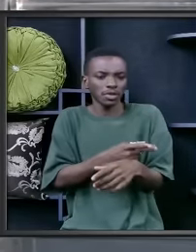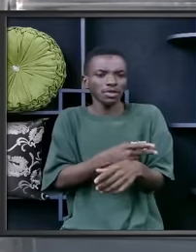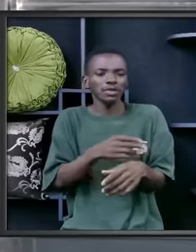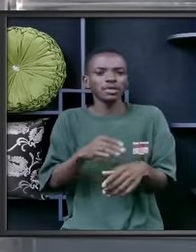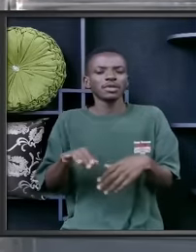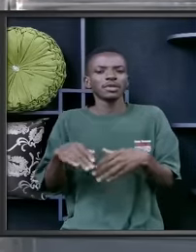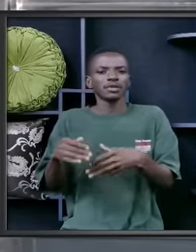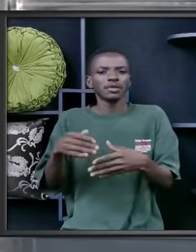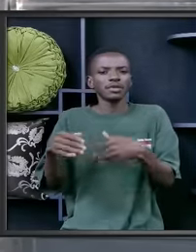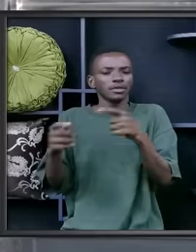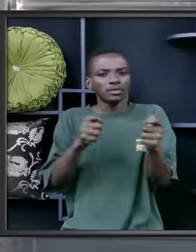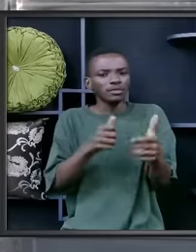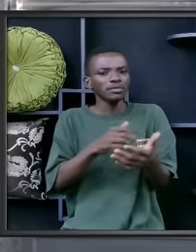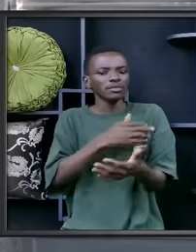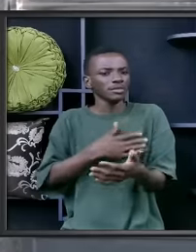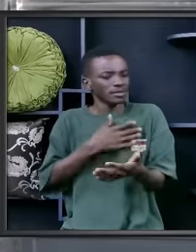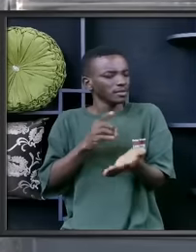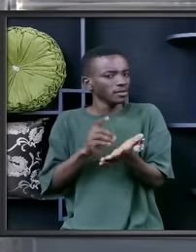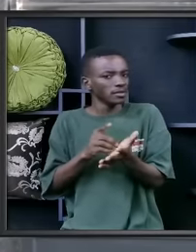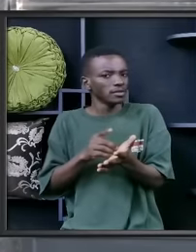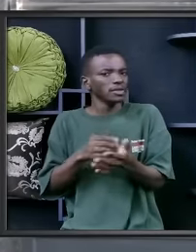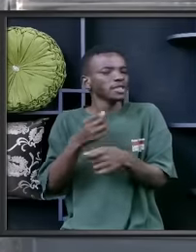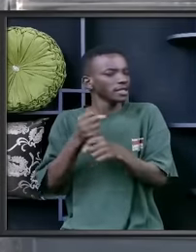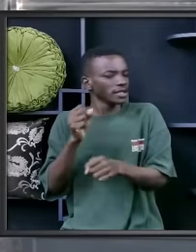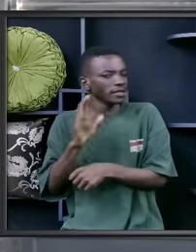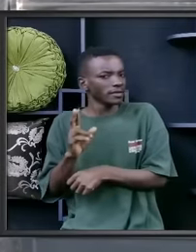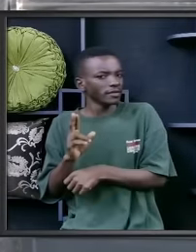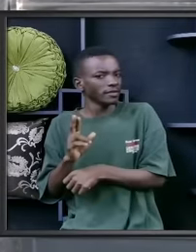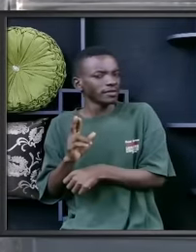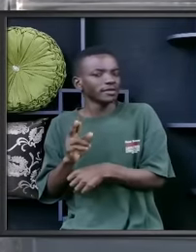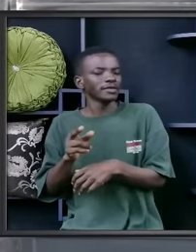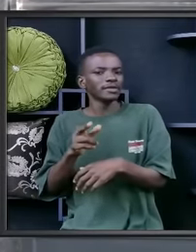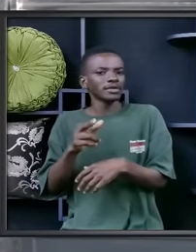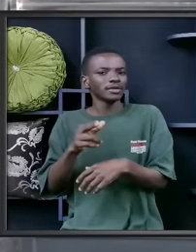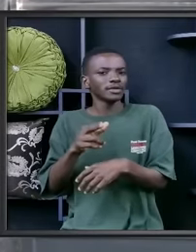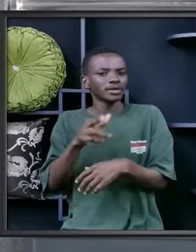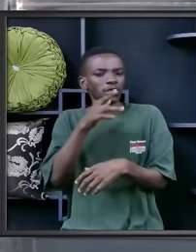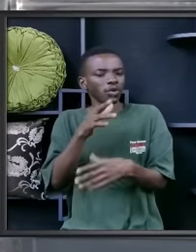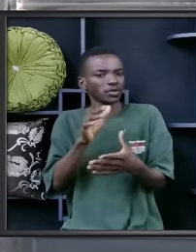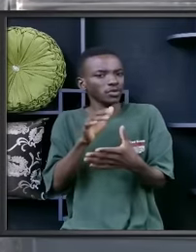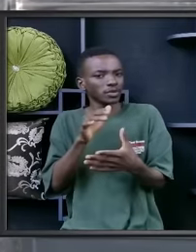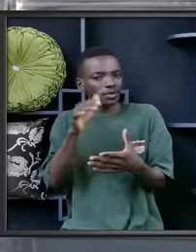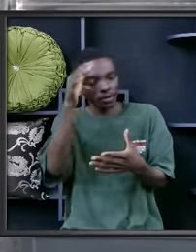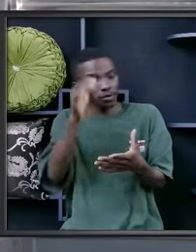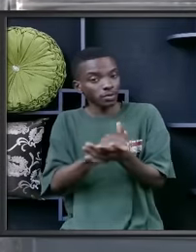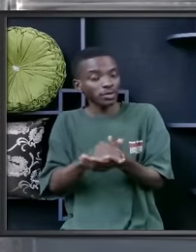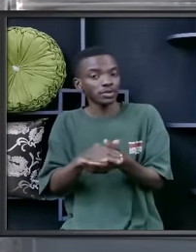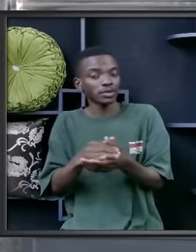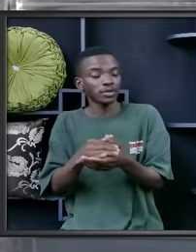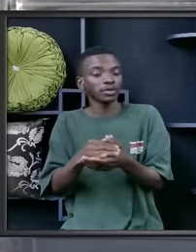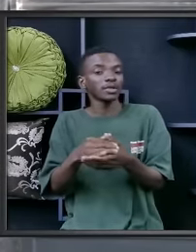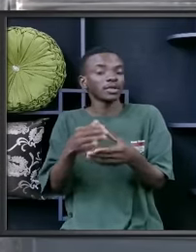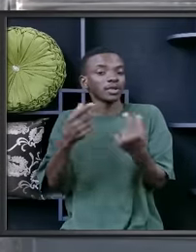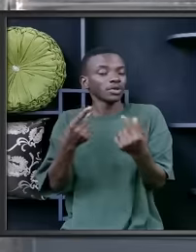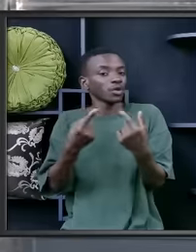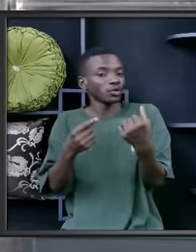doctor. I say, please, doctor, please. Make you save me. My husband is coming to the hospital. If you won't beat me, I beg. Make